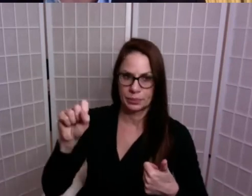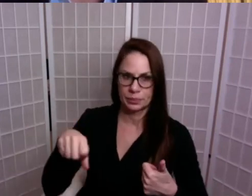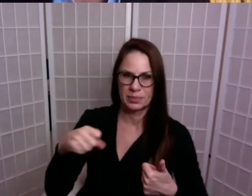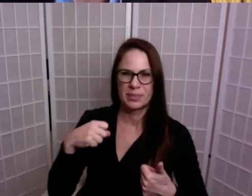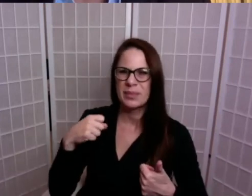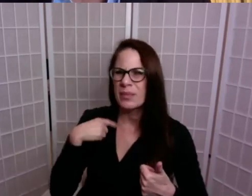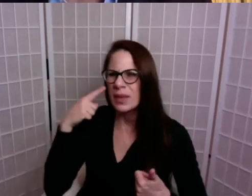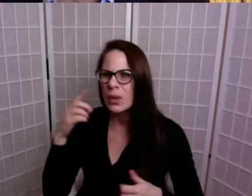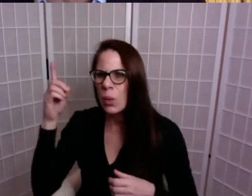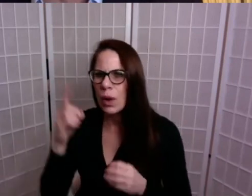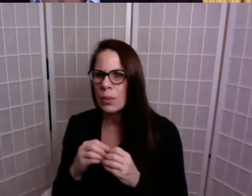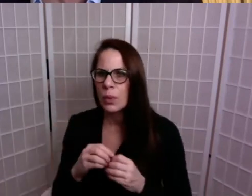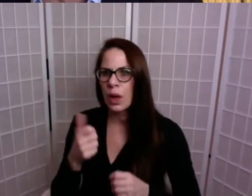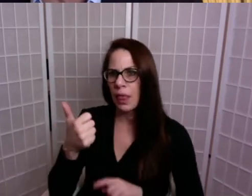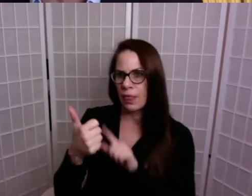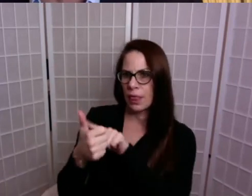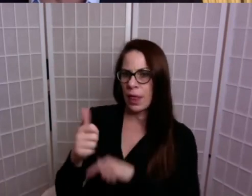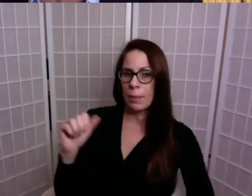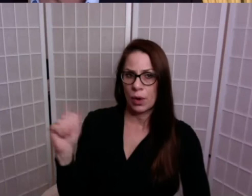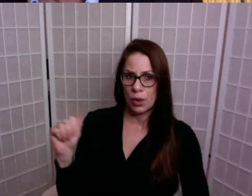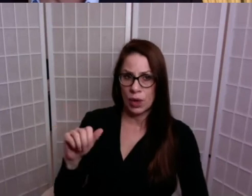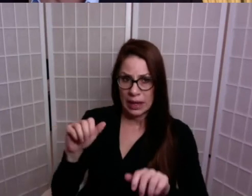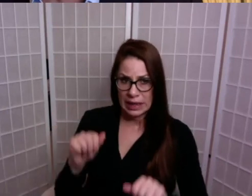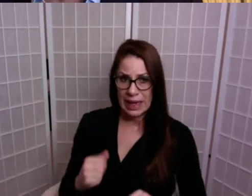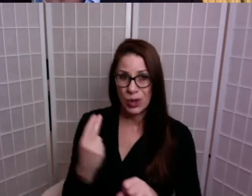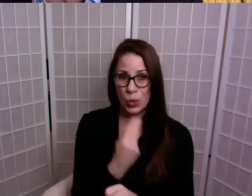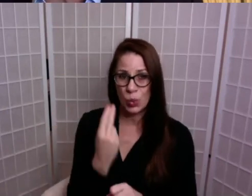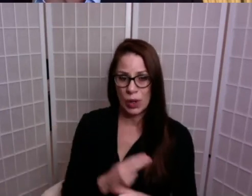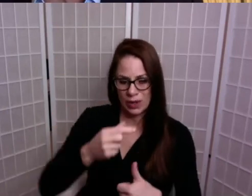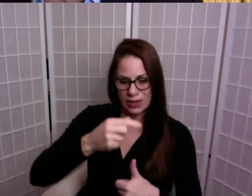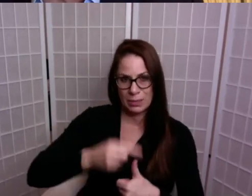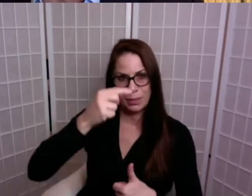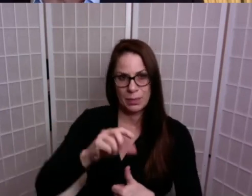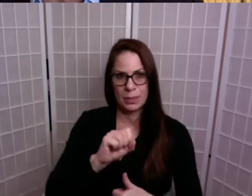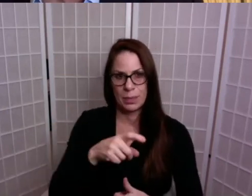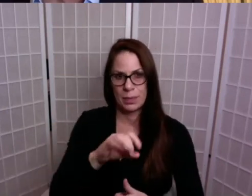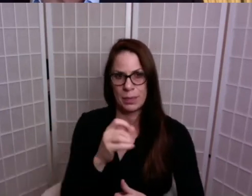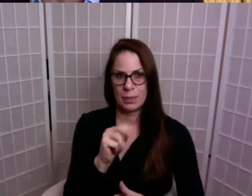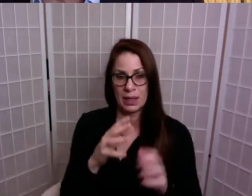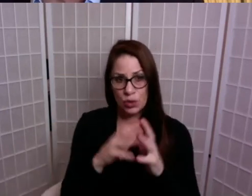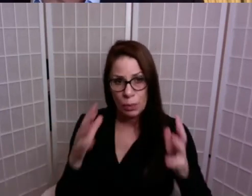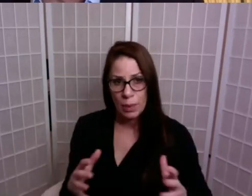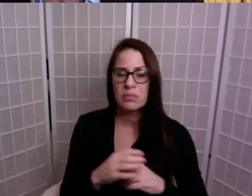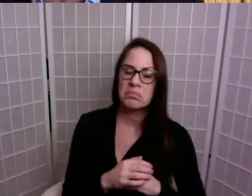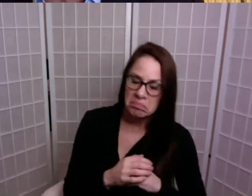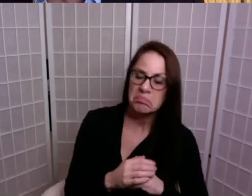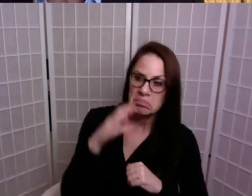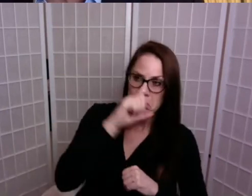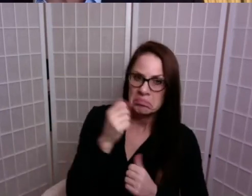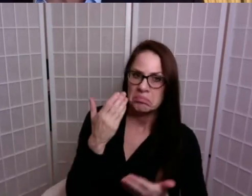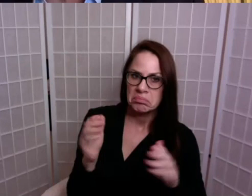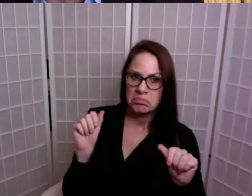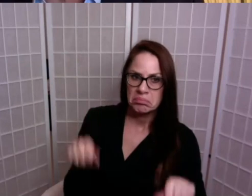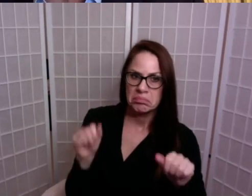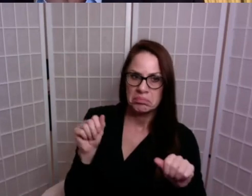there's one more here. With thumb arthritis, can you wear your splints too much? I mean, I guess you probably could, but